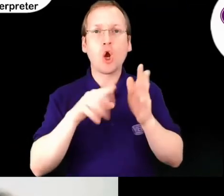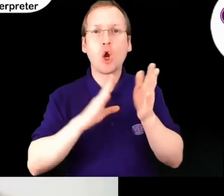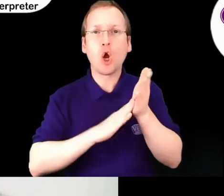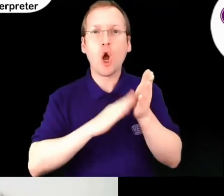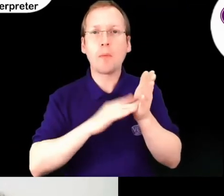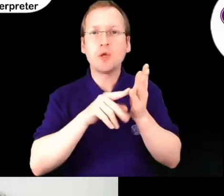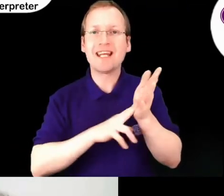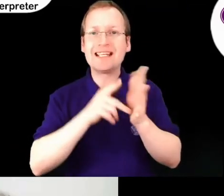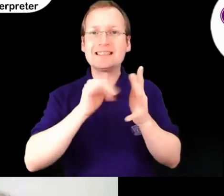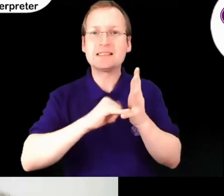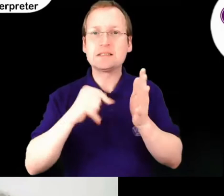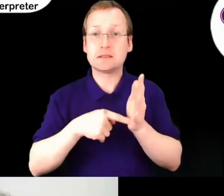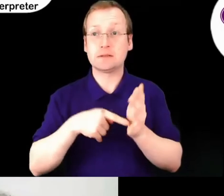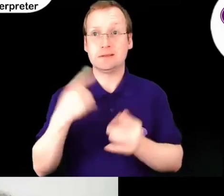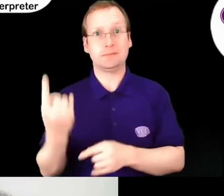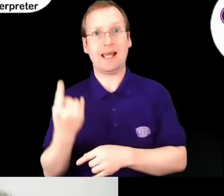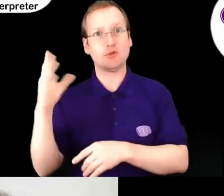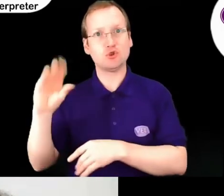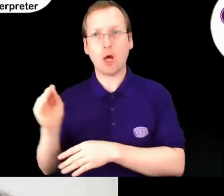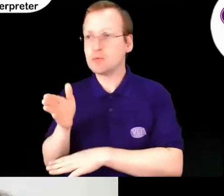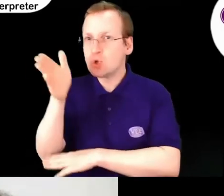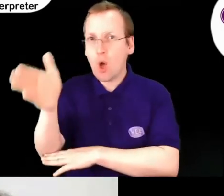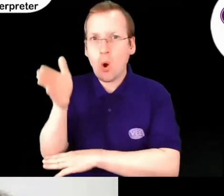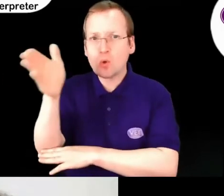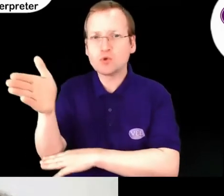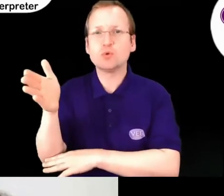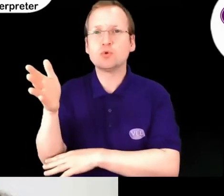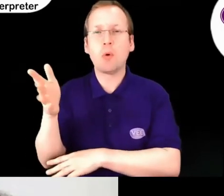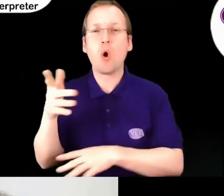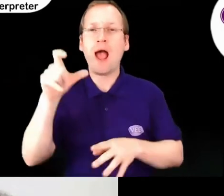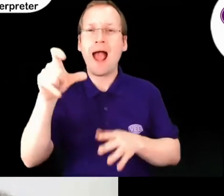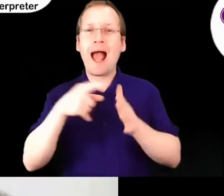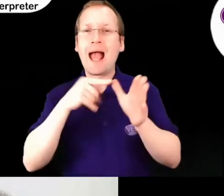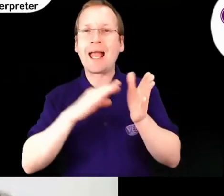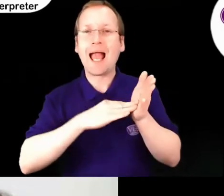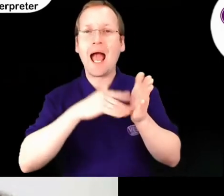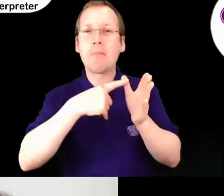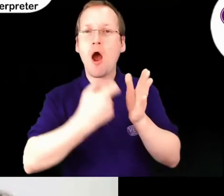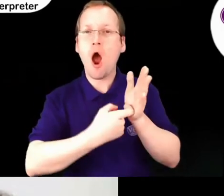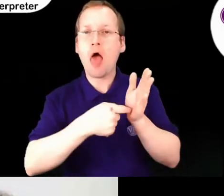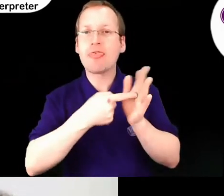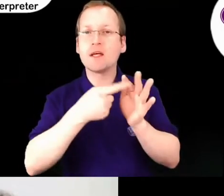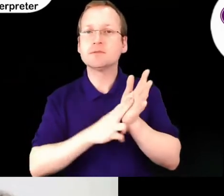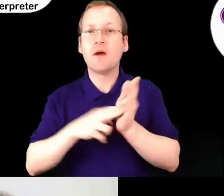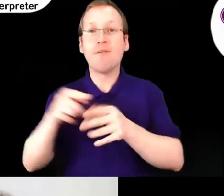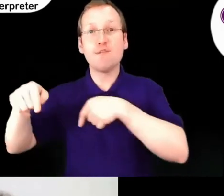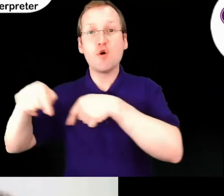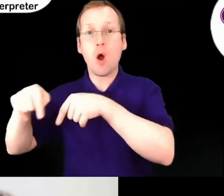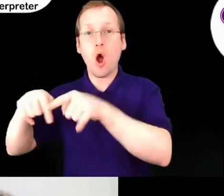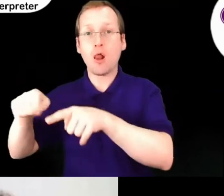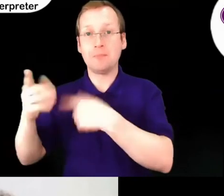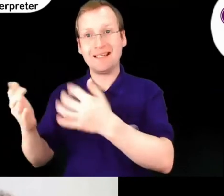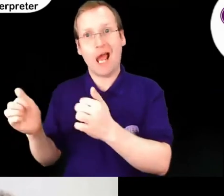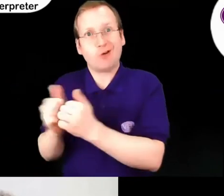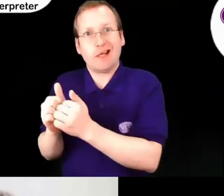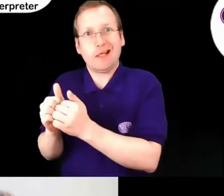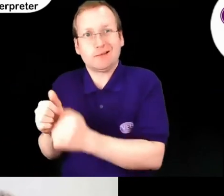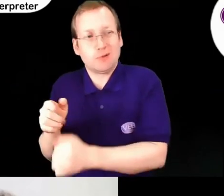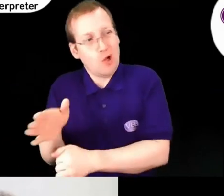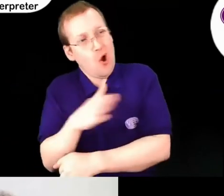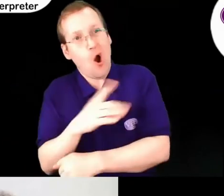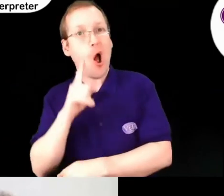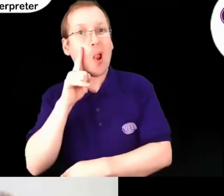he stopped going to support Kilmarnock football team because they had agreed to play an all-white team